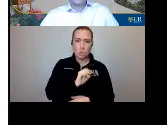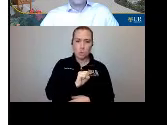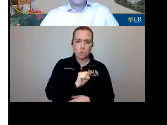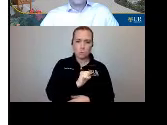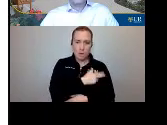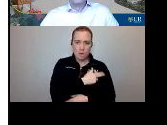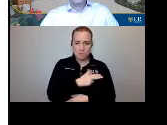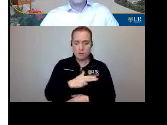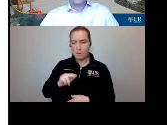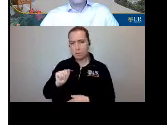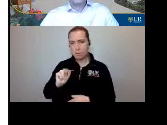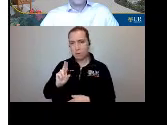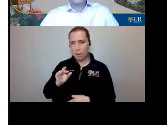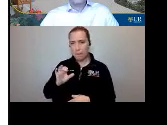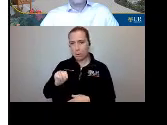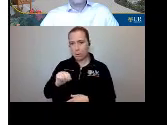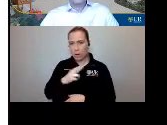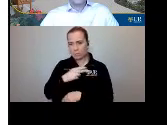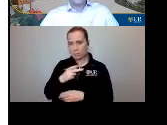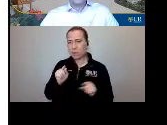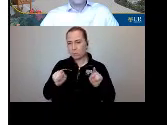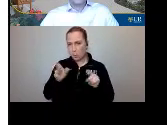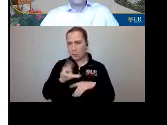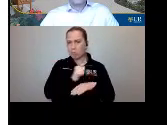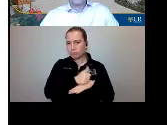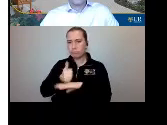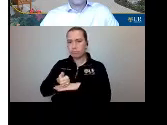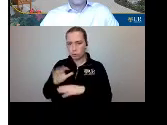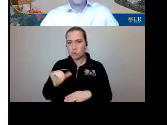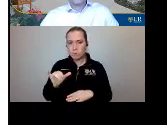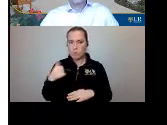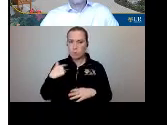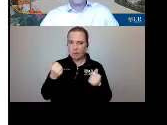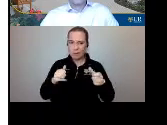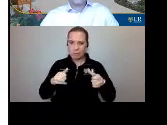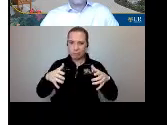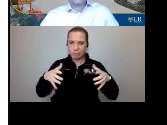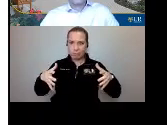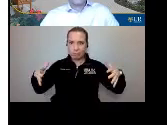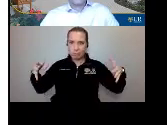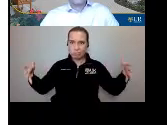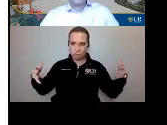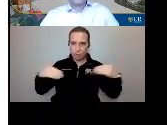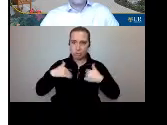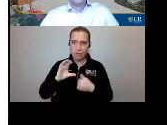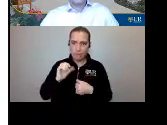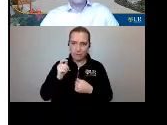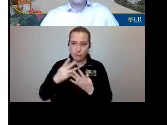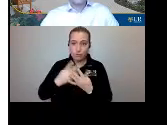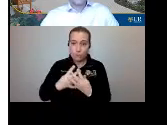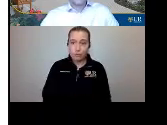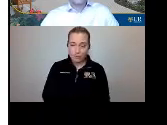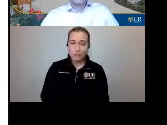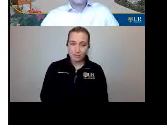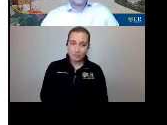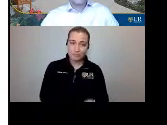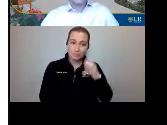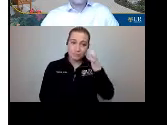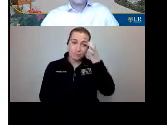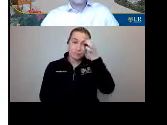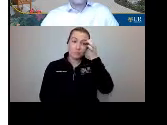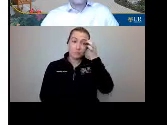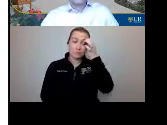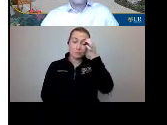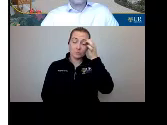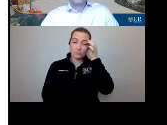lung screening. So increasing access to rural or regional sites of service to reduce that healthcare disparity